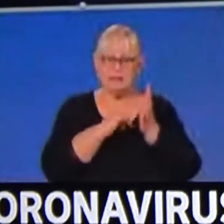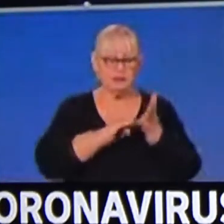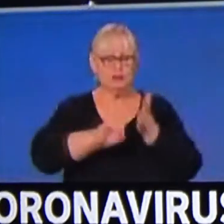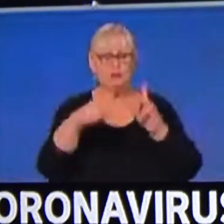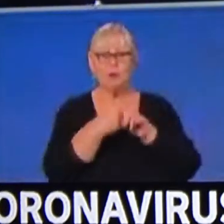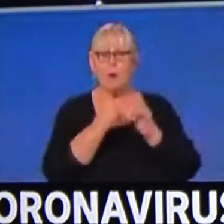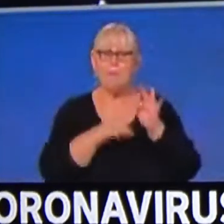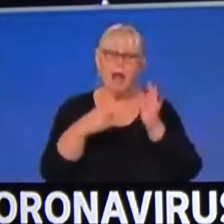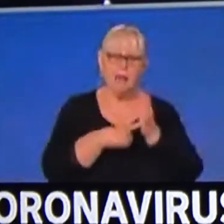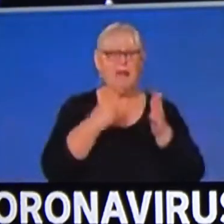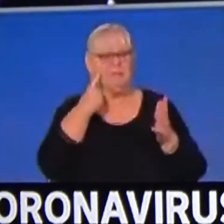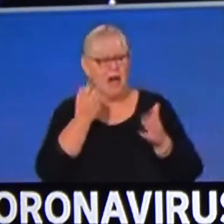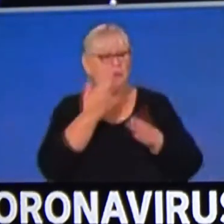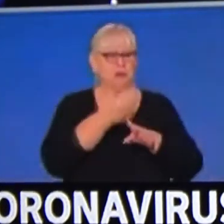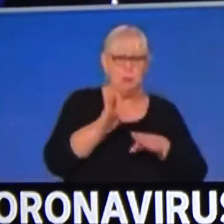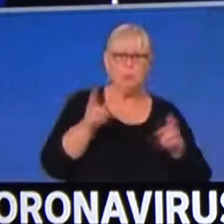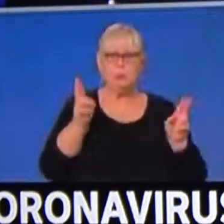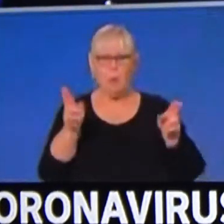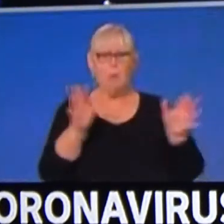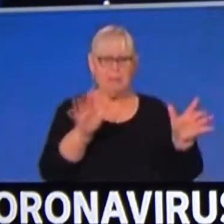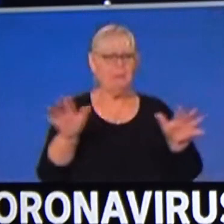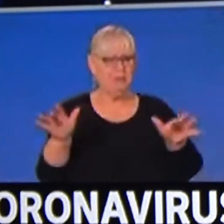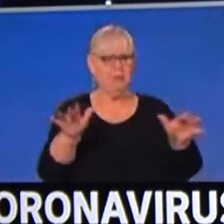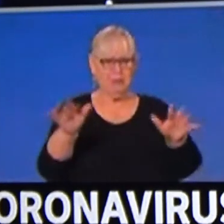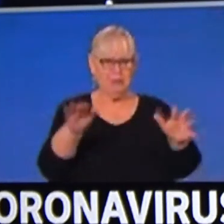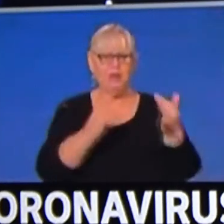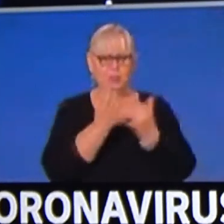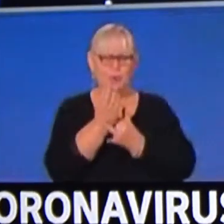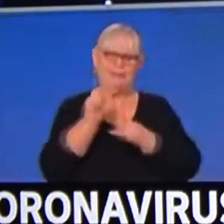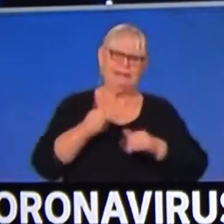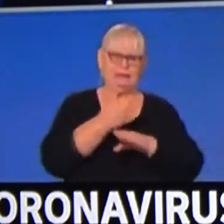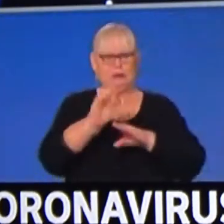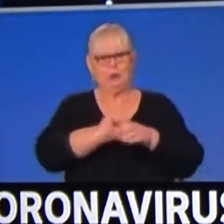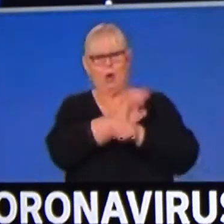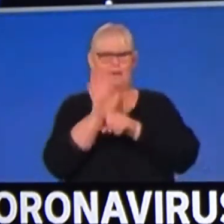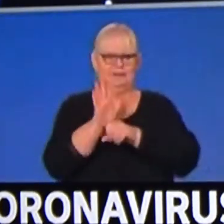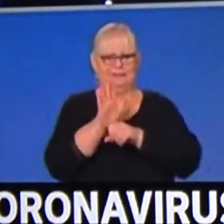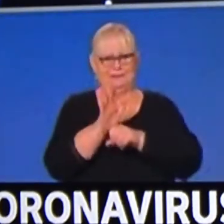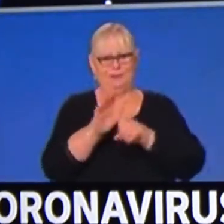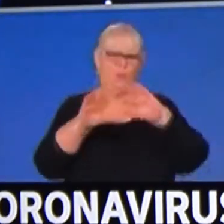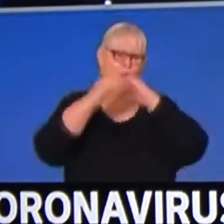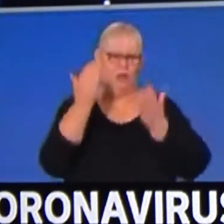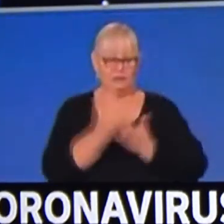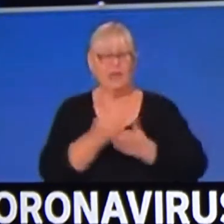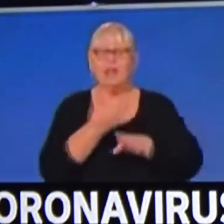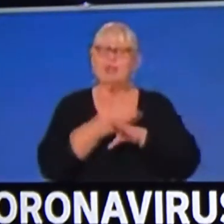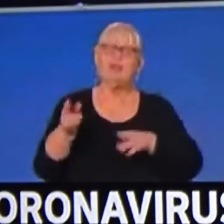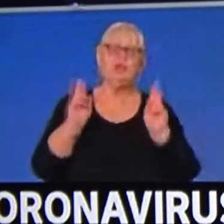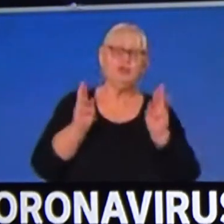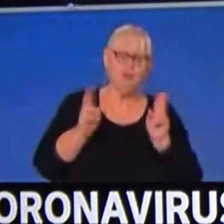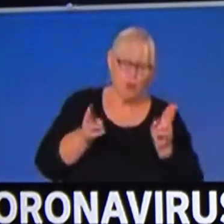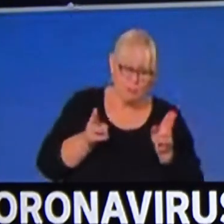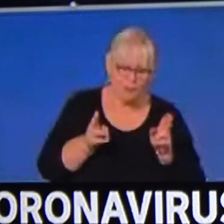normal in this COVID-19 world, but that new normal and